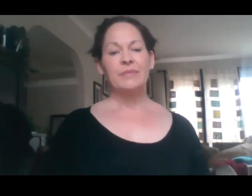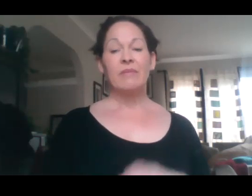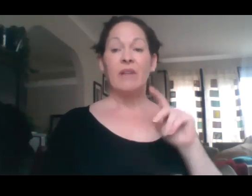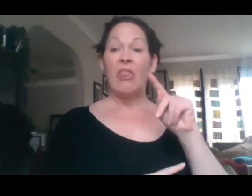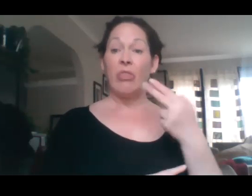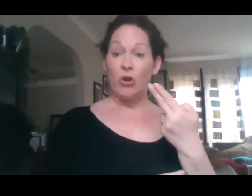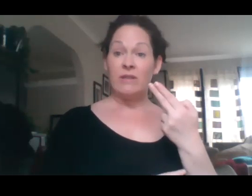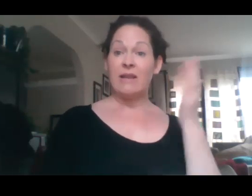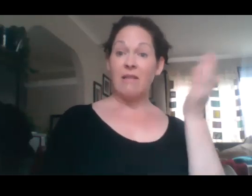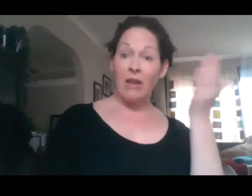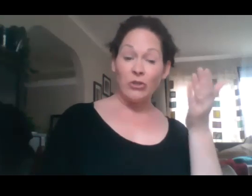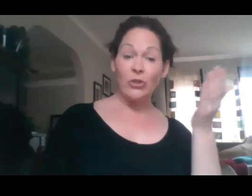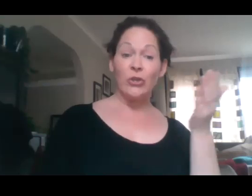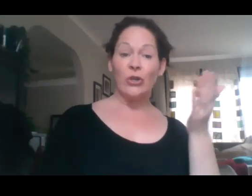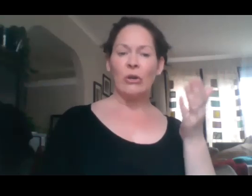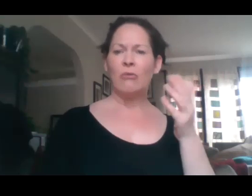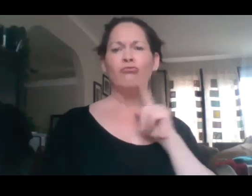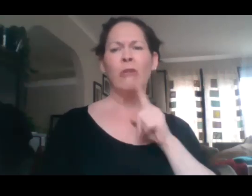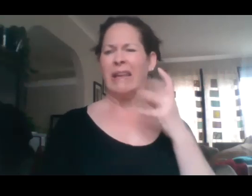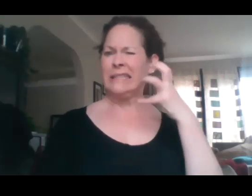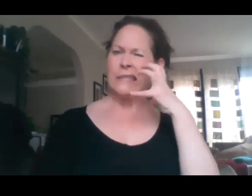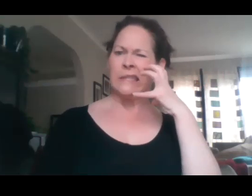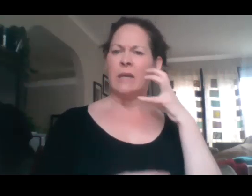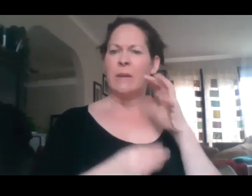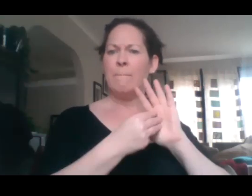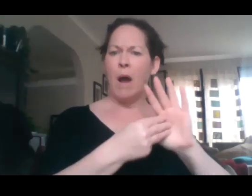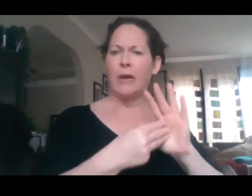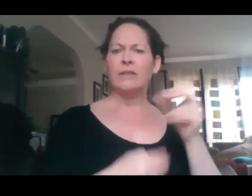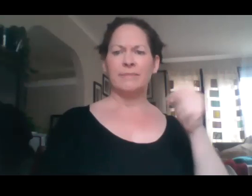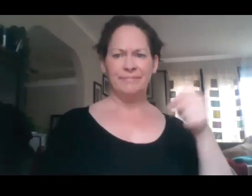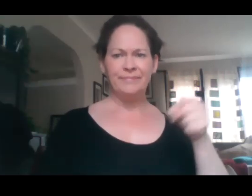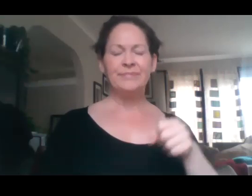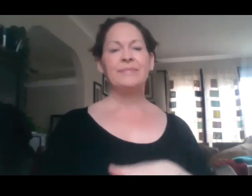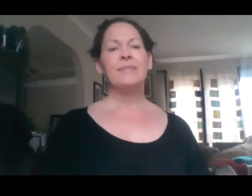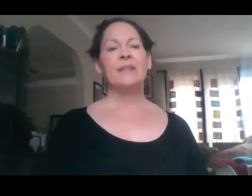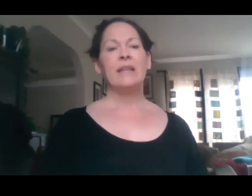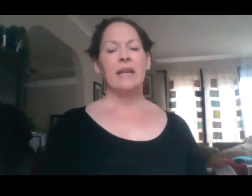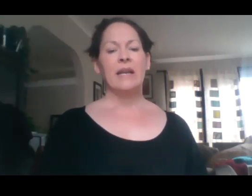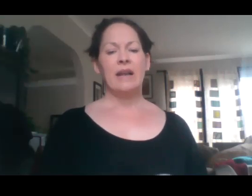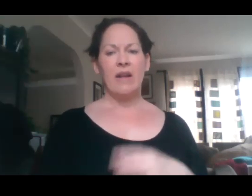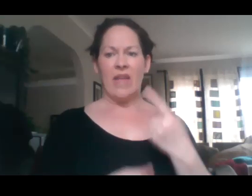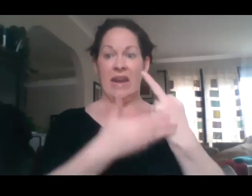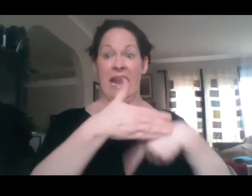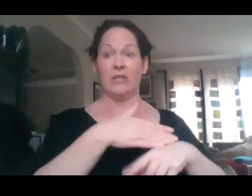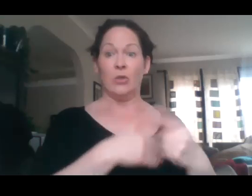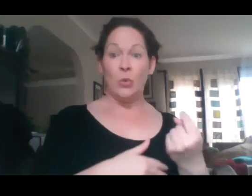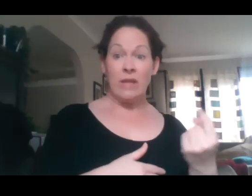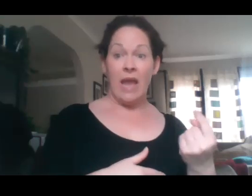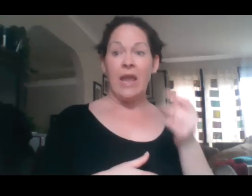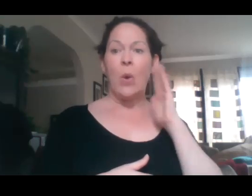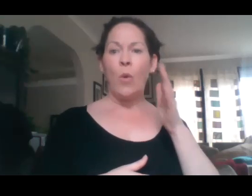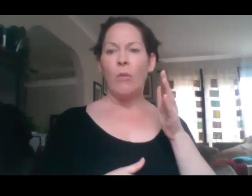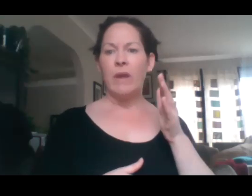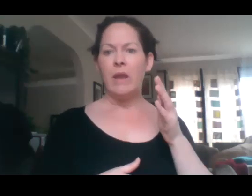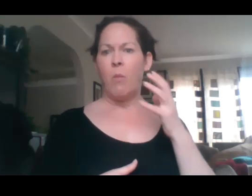lecture will be very, very heavy on models. And then in next Tuesday's lecture will be very,